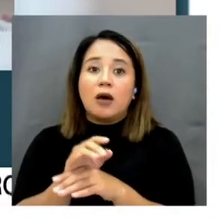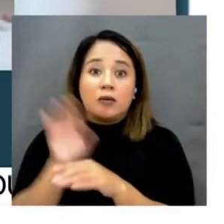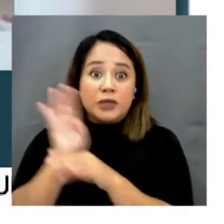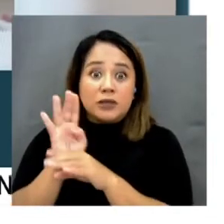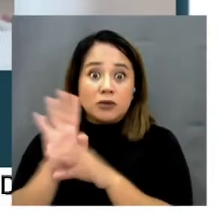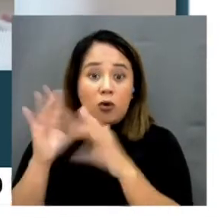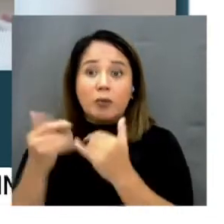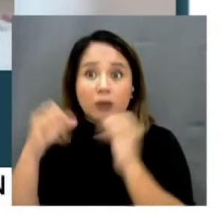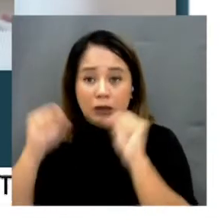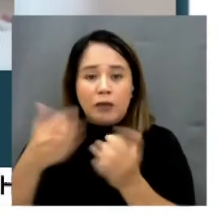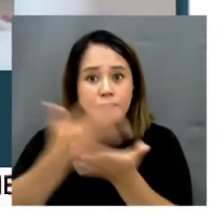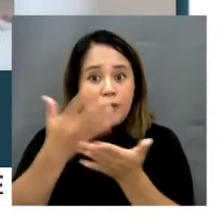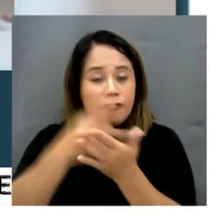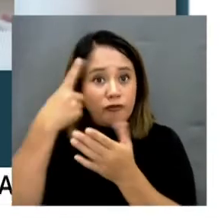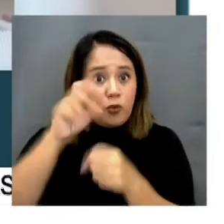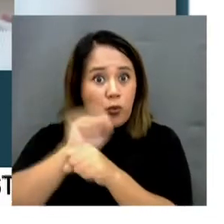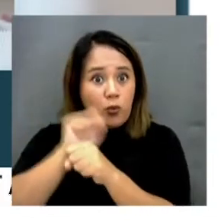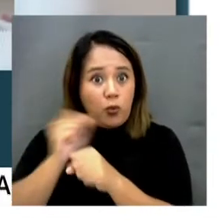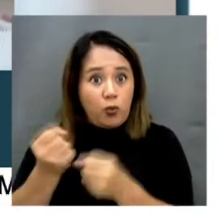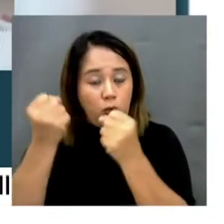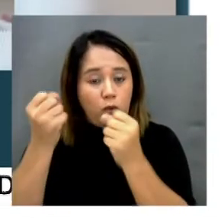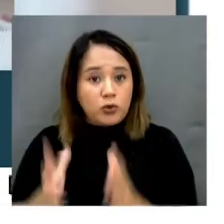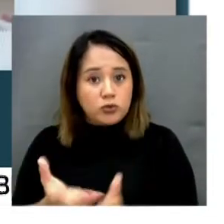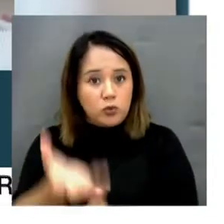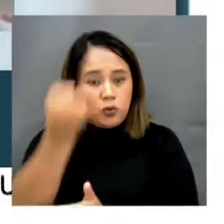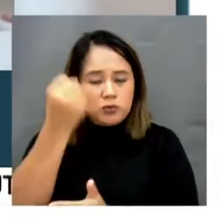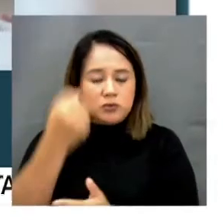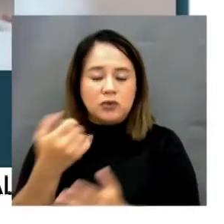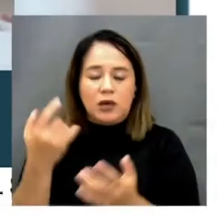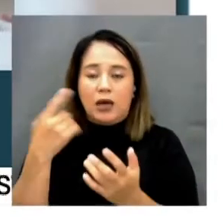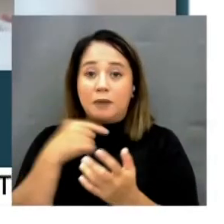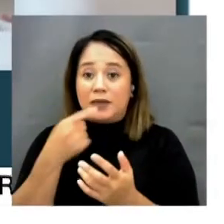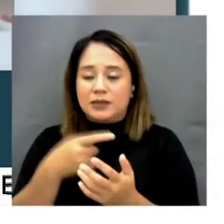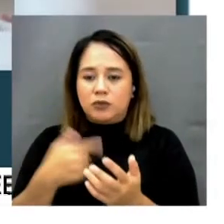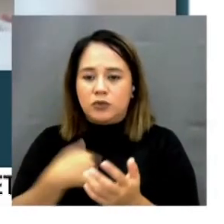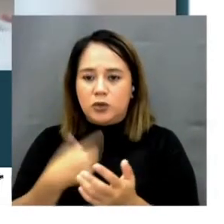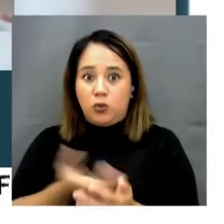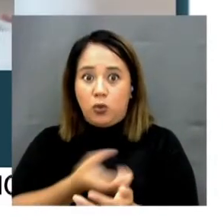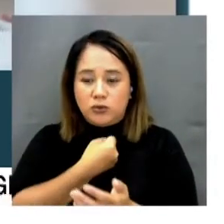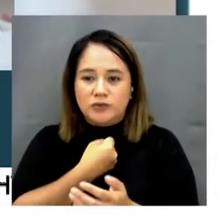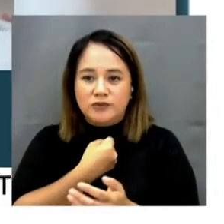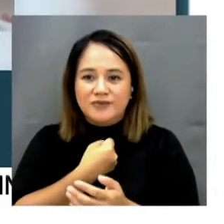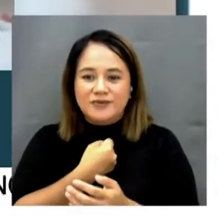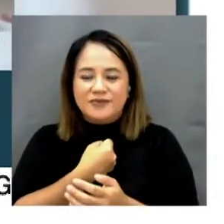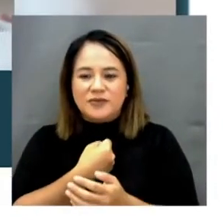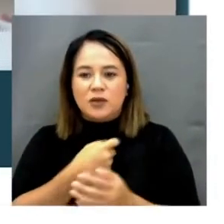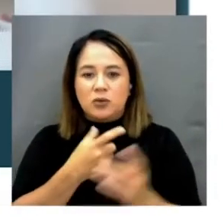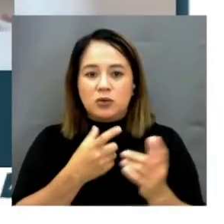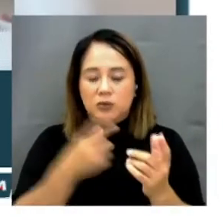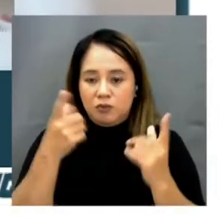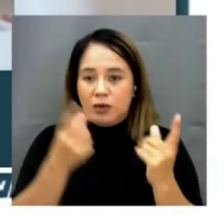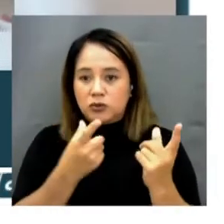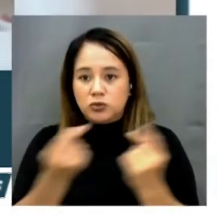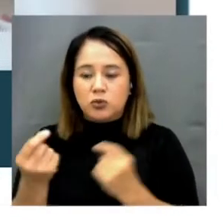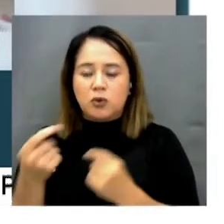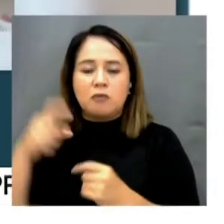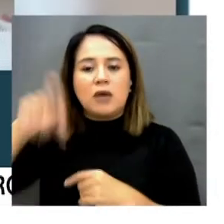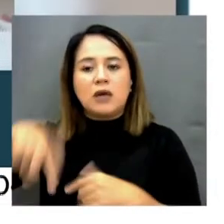that. Mm. I'm not saying that at this point, Carmina, that we have to do that, but it has to